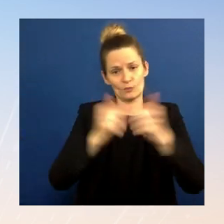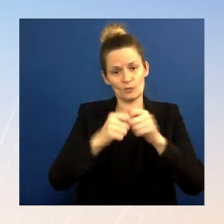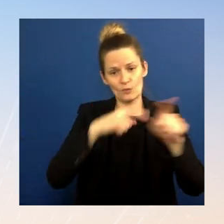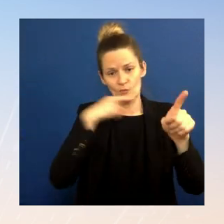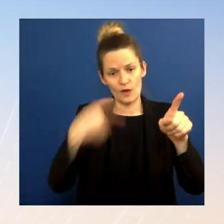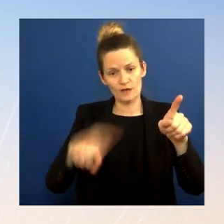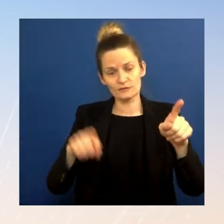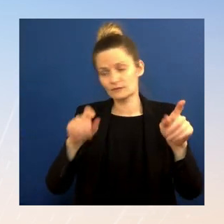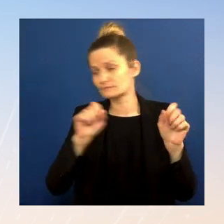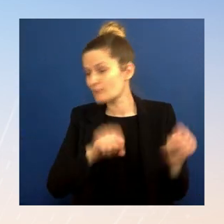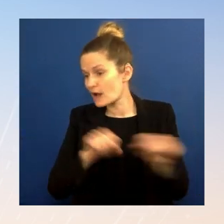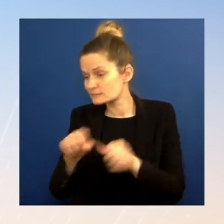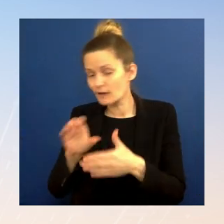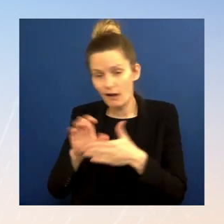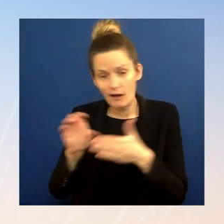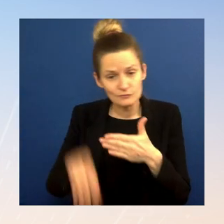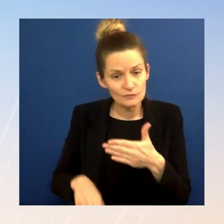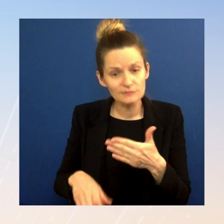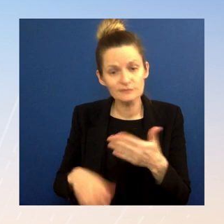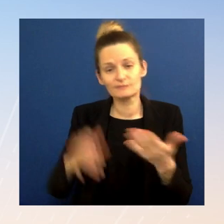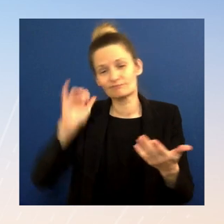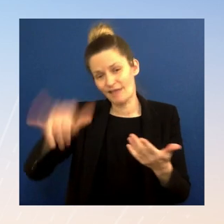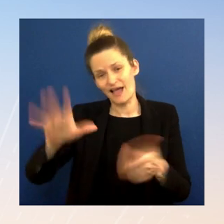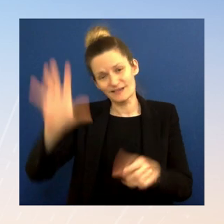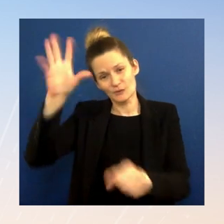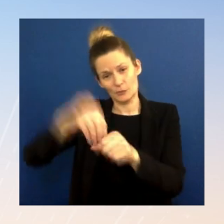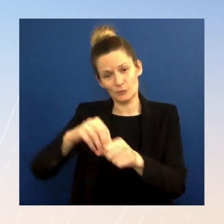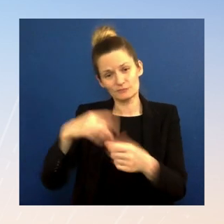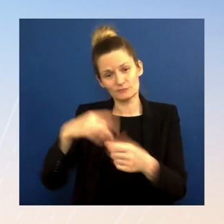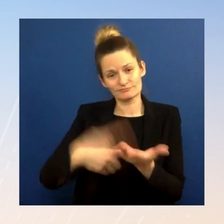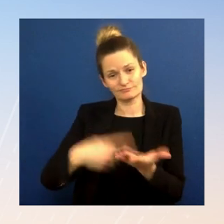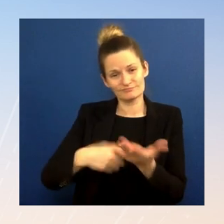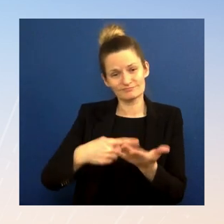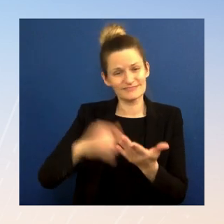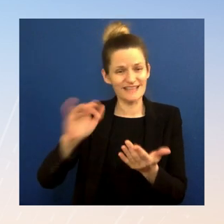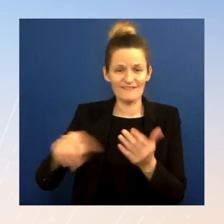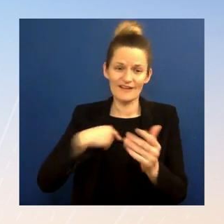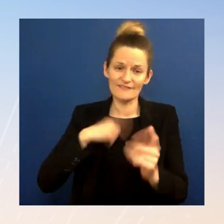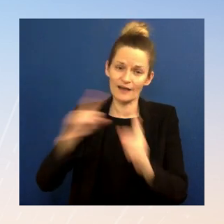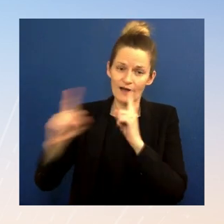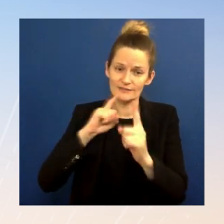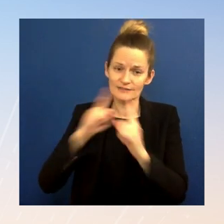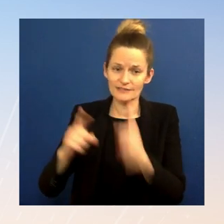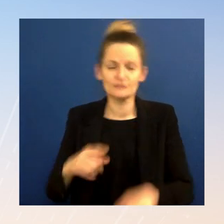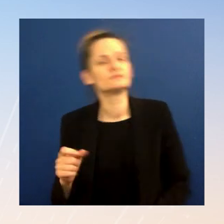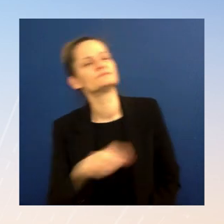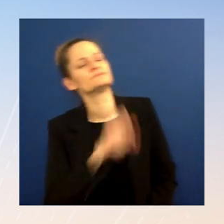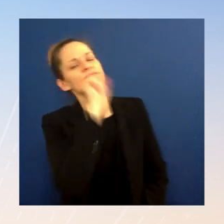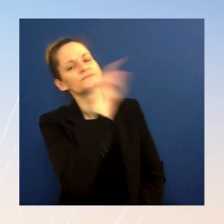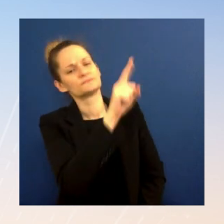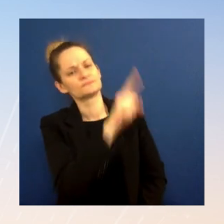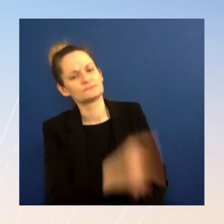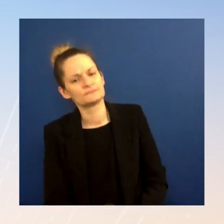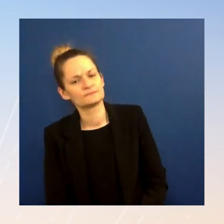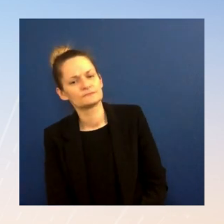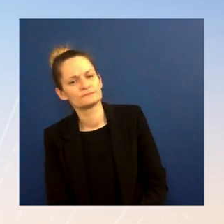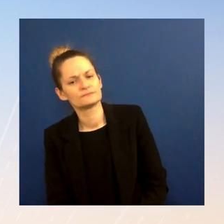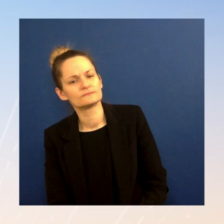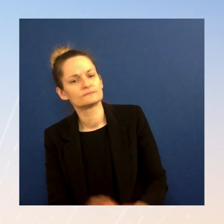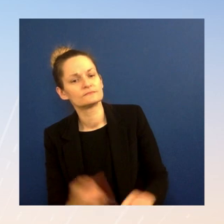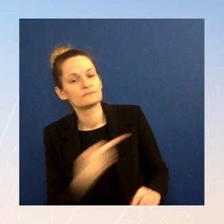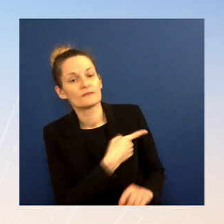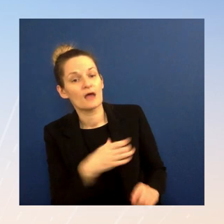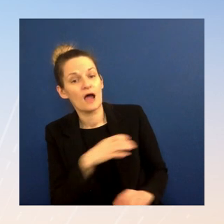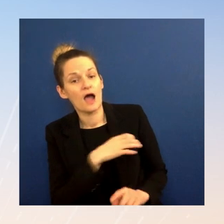part of that conversation. And then domestically, on another subject, the Congressional Progressive Caucus recommendations for executive action are